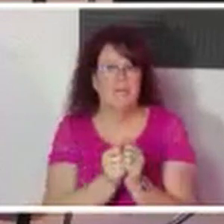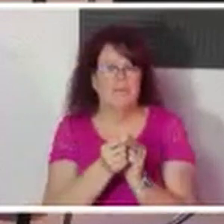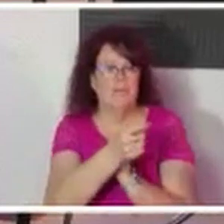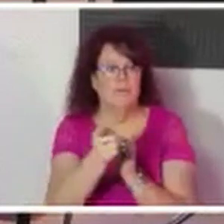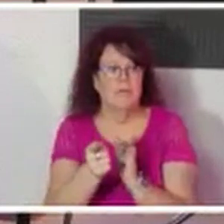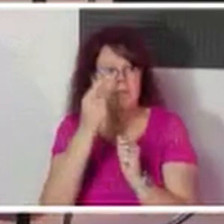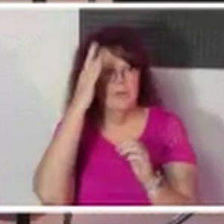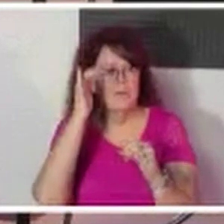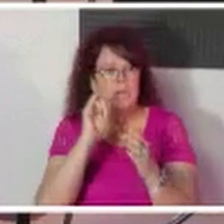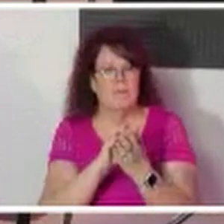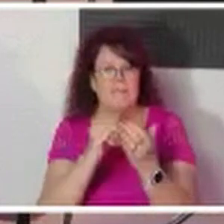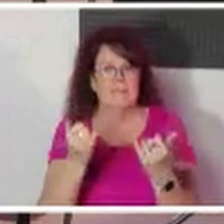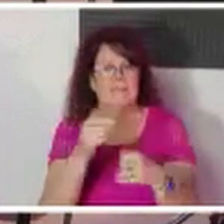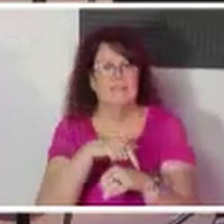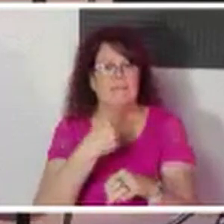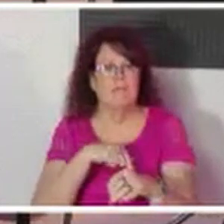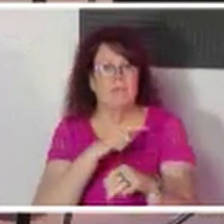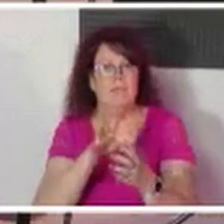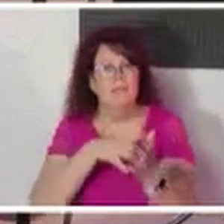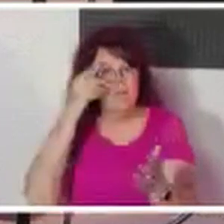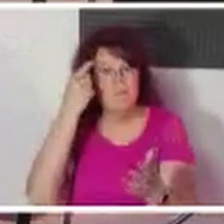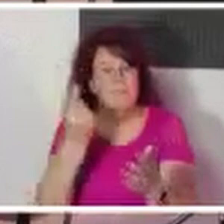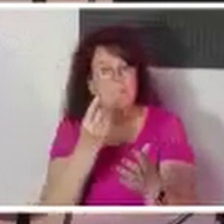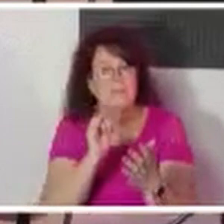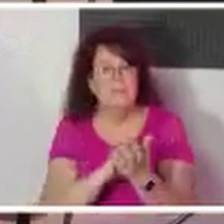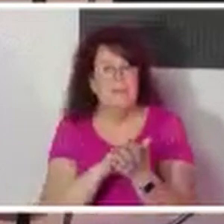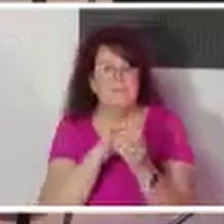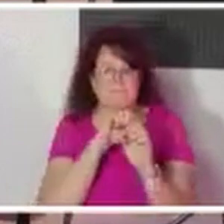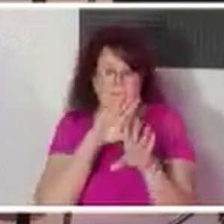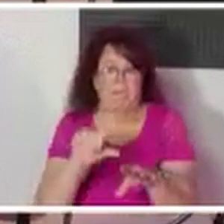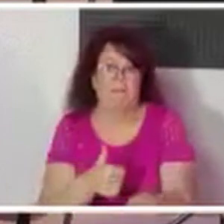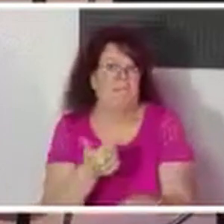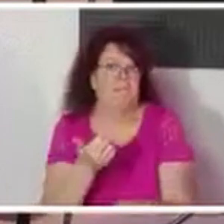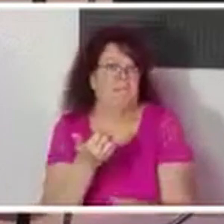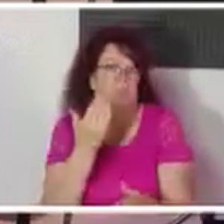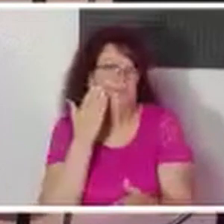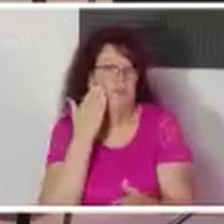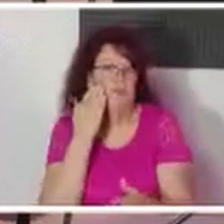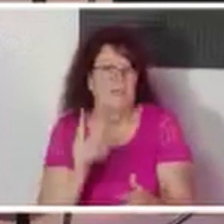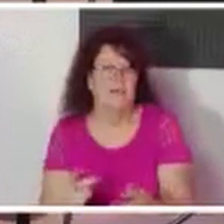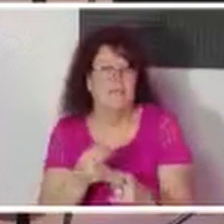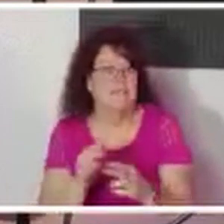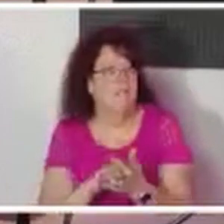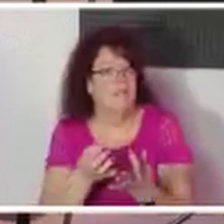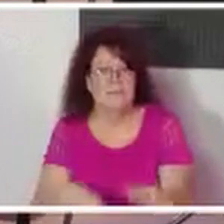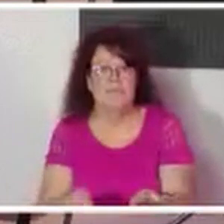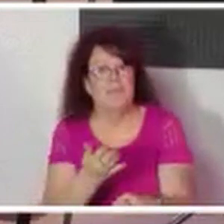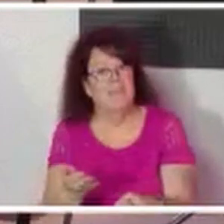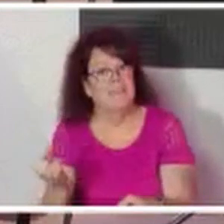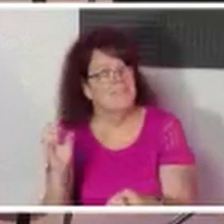hope this is a time that we all learn something. If nothing else, you now know my dog's name, and that is a key takeaway.